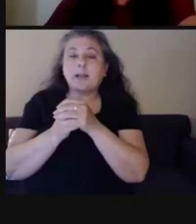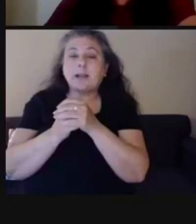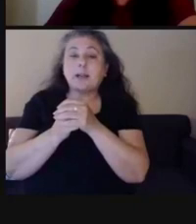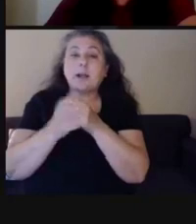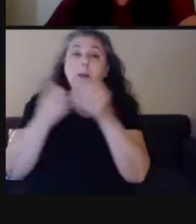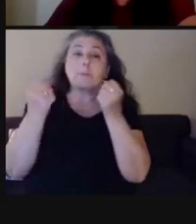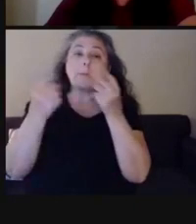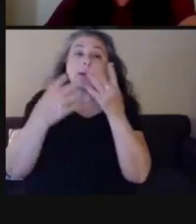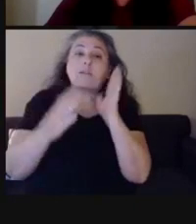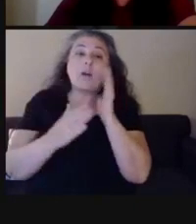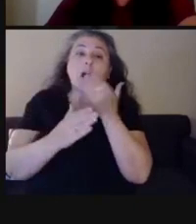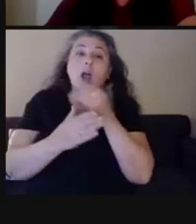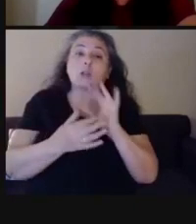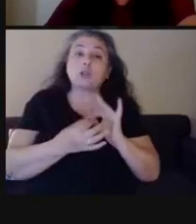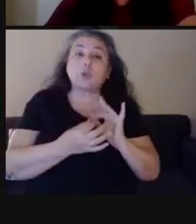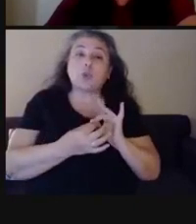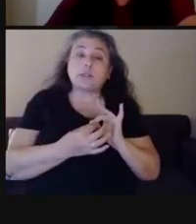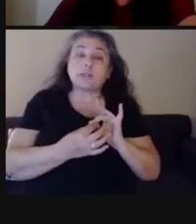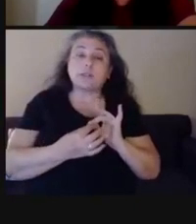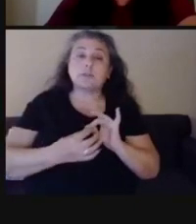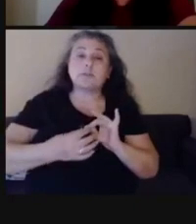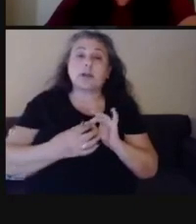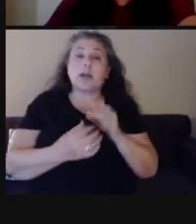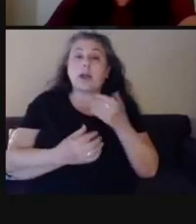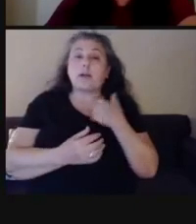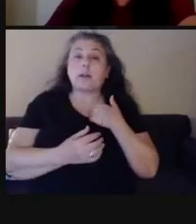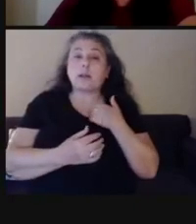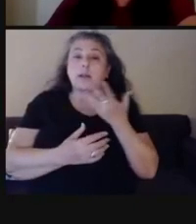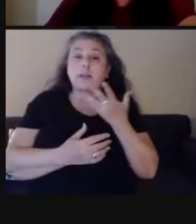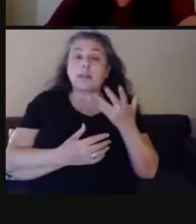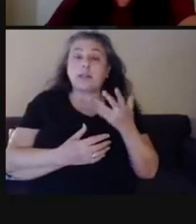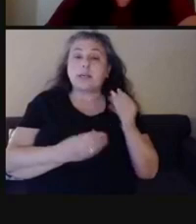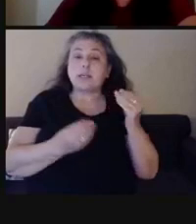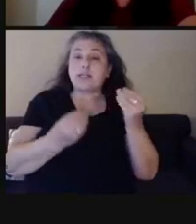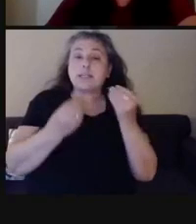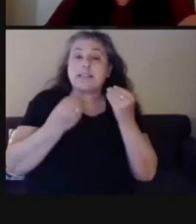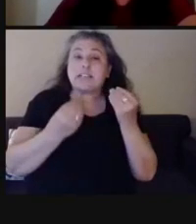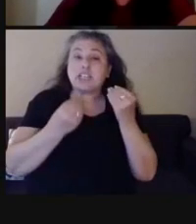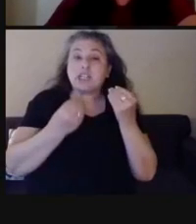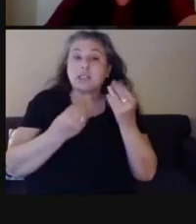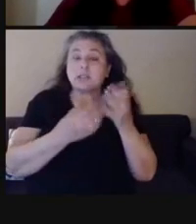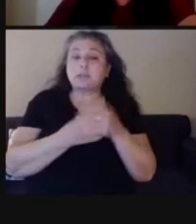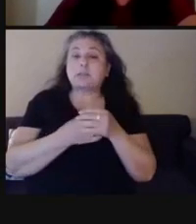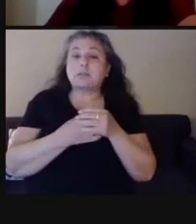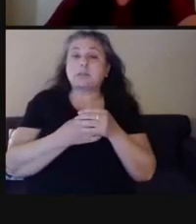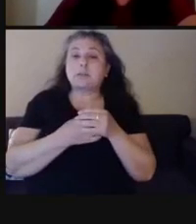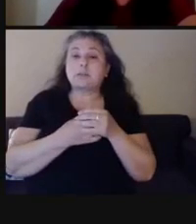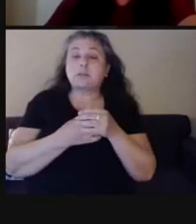Many of our stories have these teachings, have these